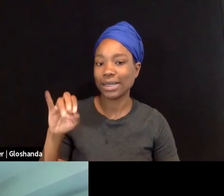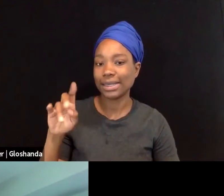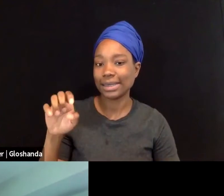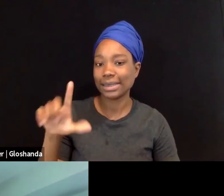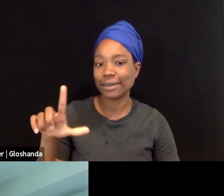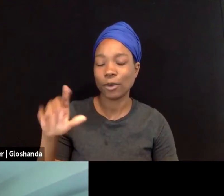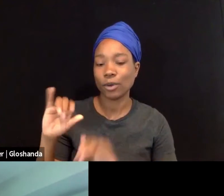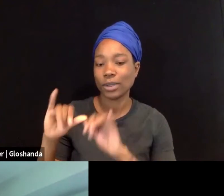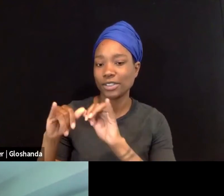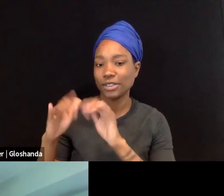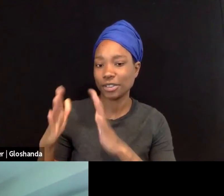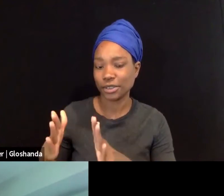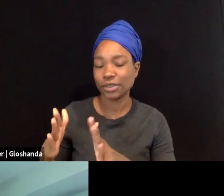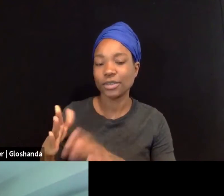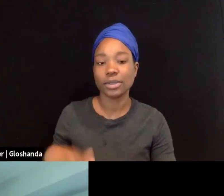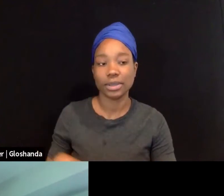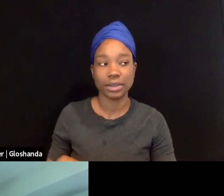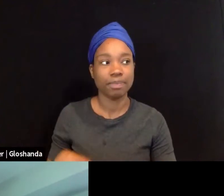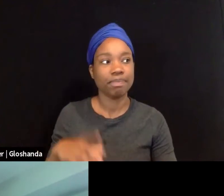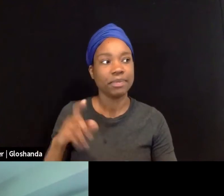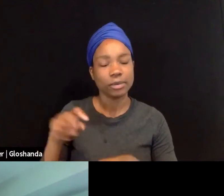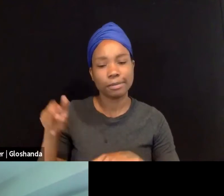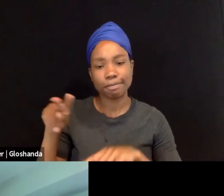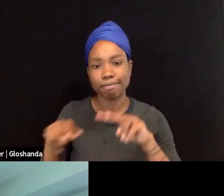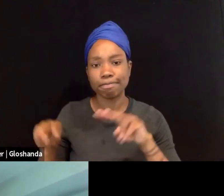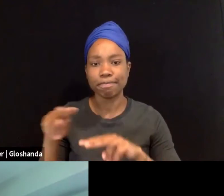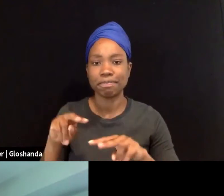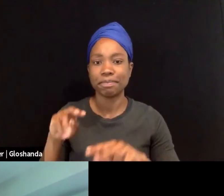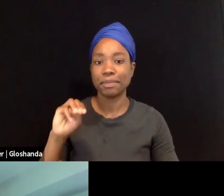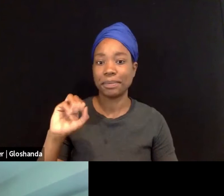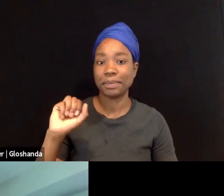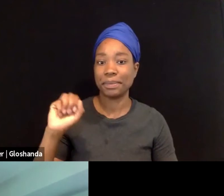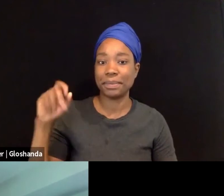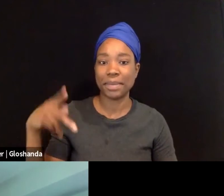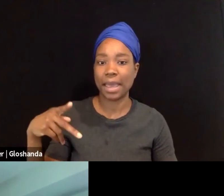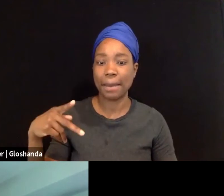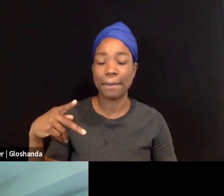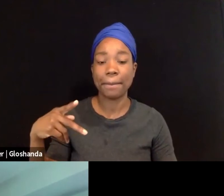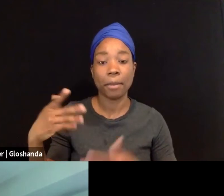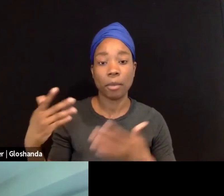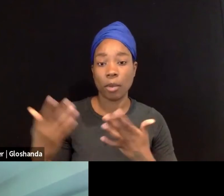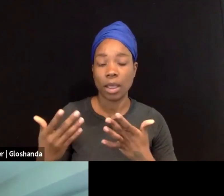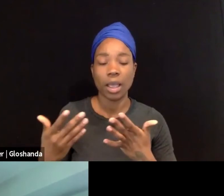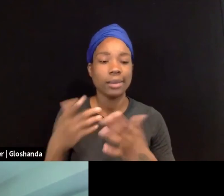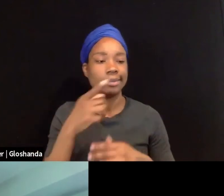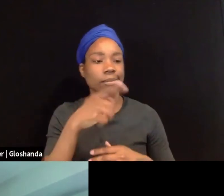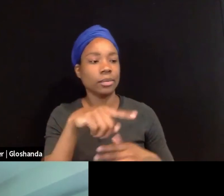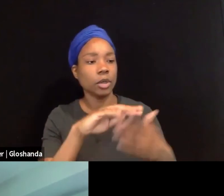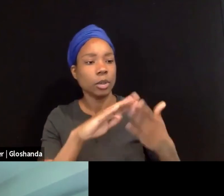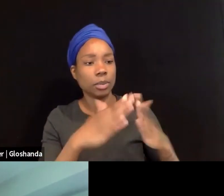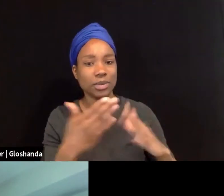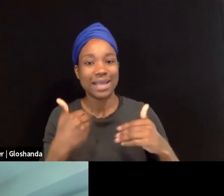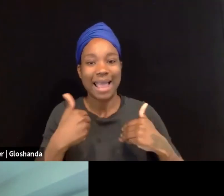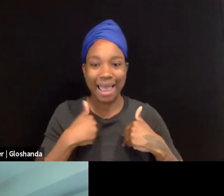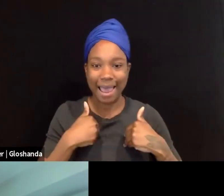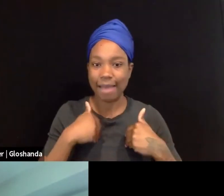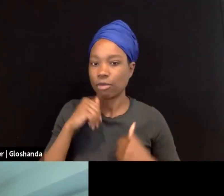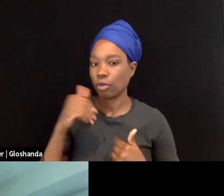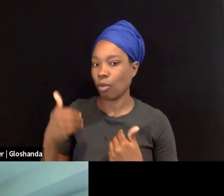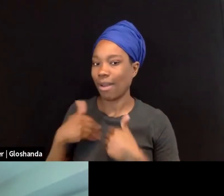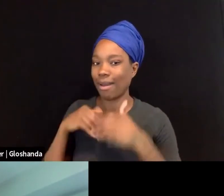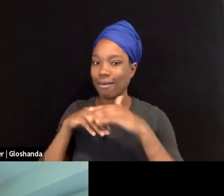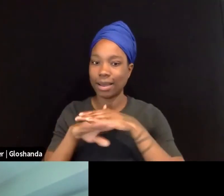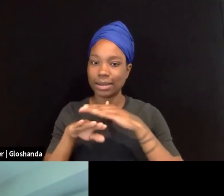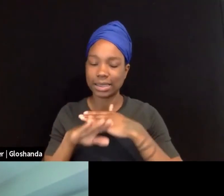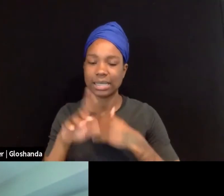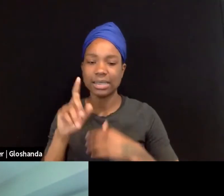looking at the mapping of where communities have access and uncovering some of the issues where it